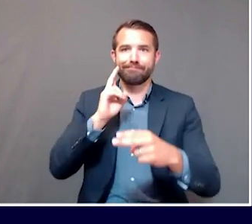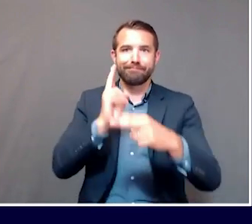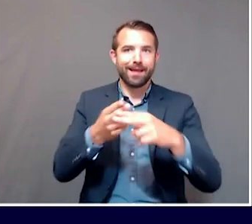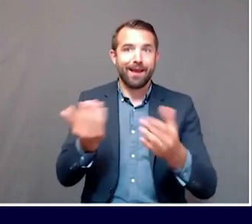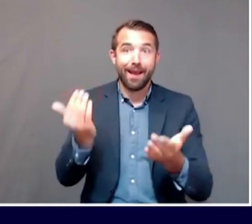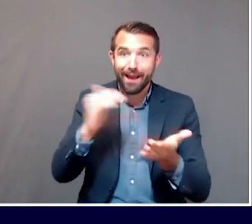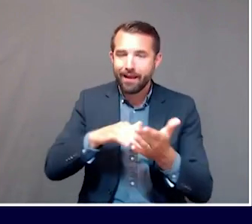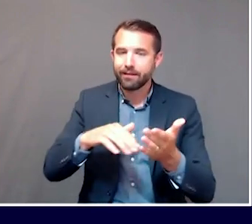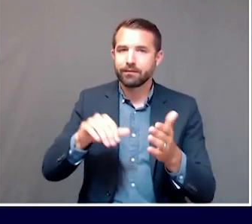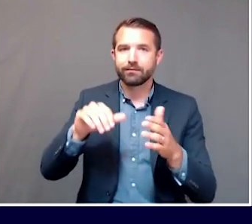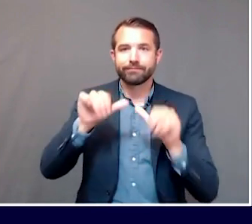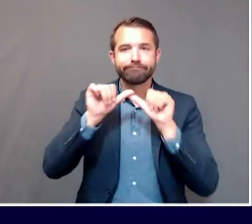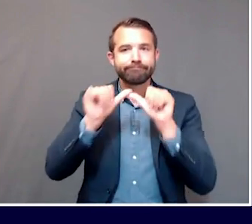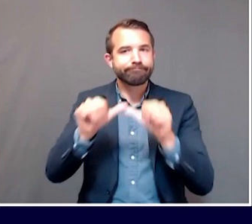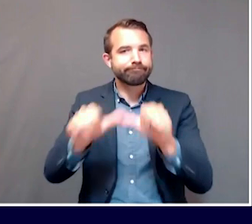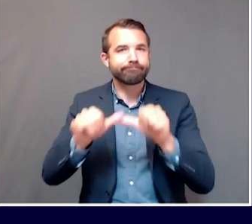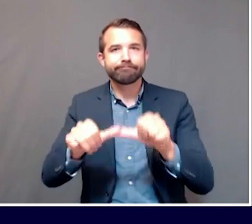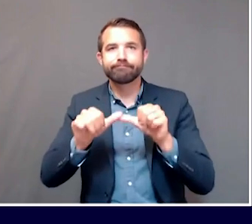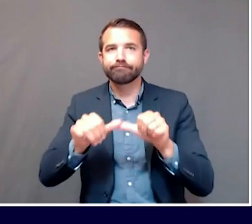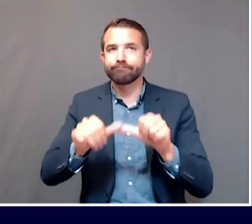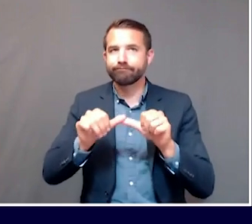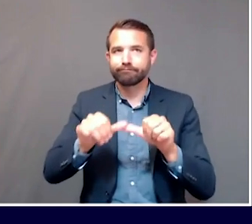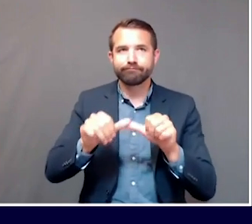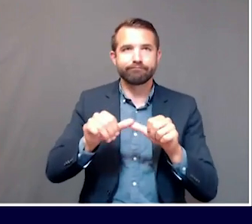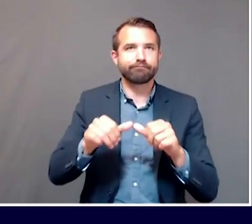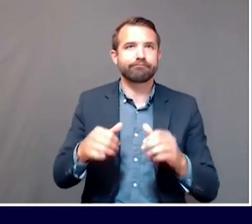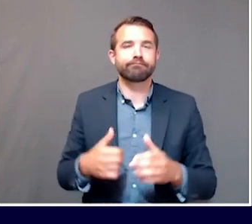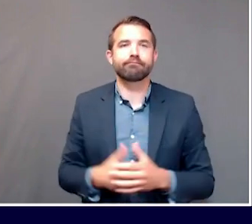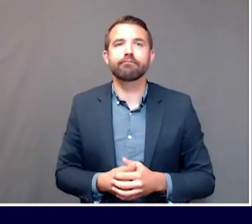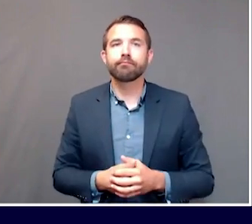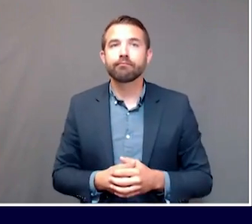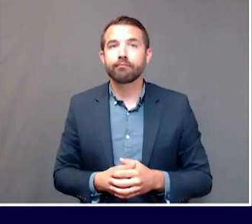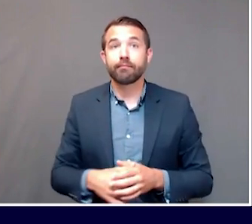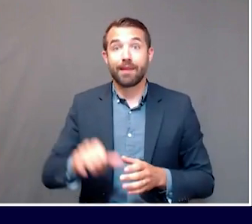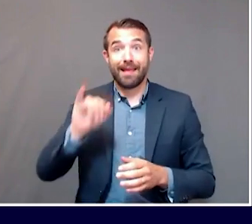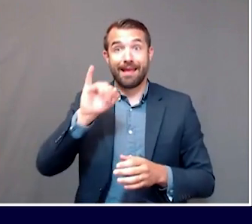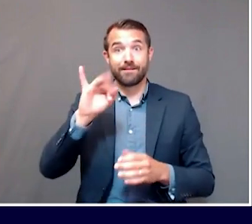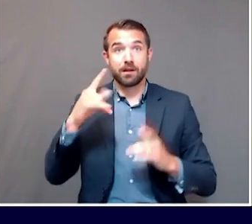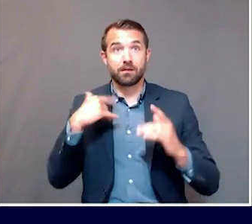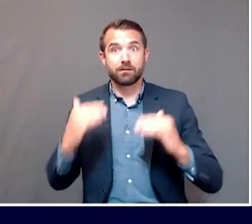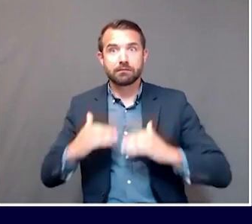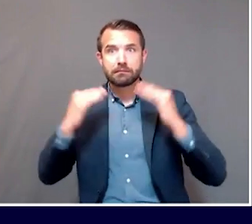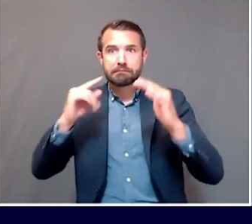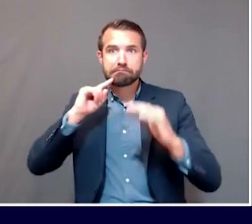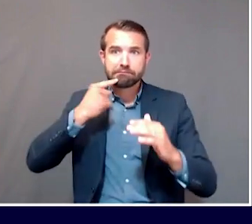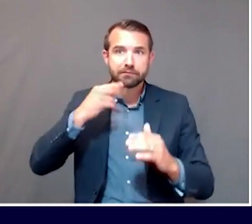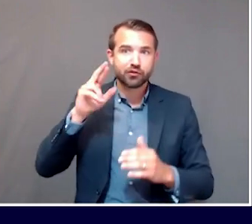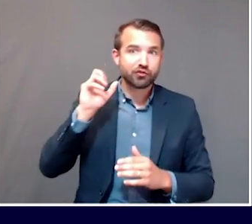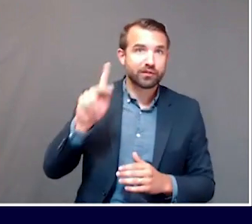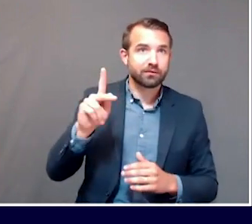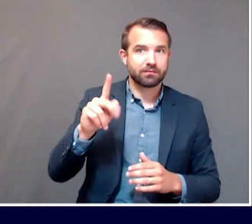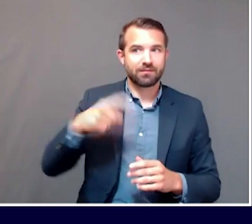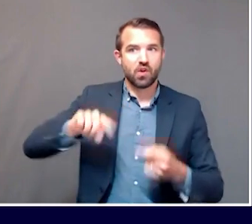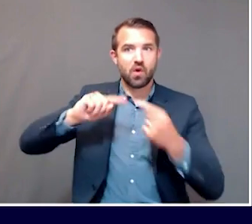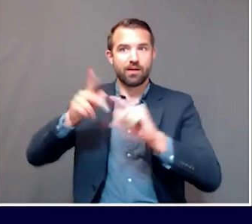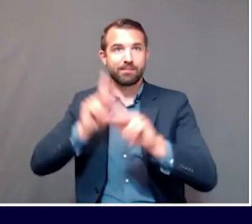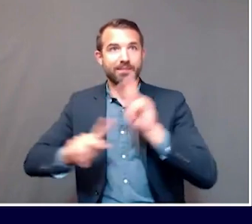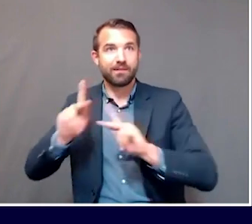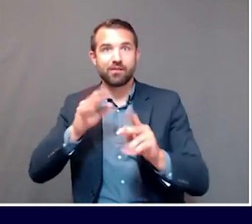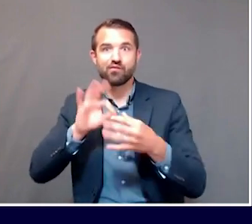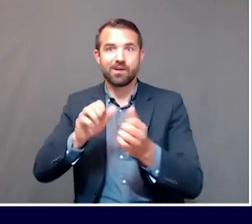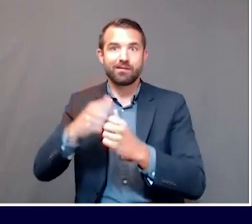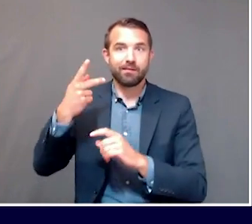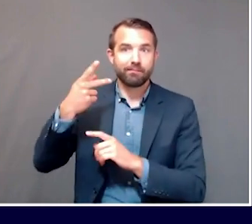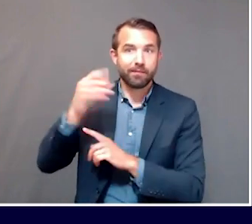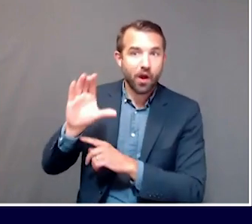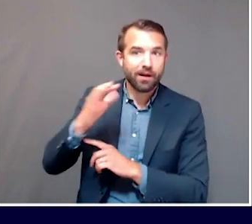at elevated risk, and that includes people of color, given their living and working circumstances, can get a test. We're working on making